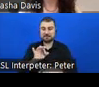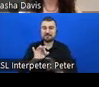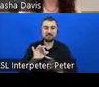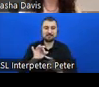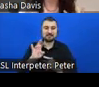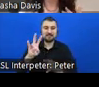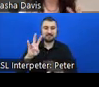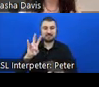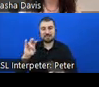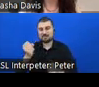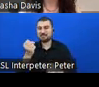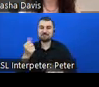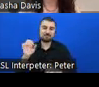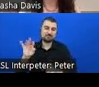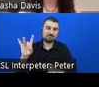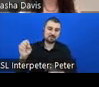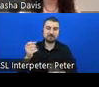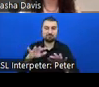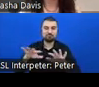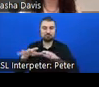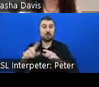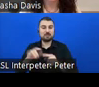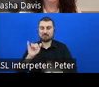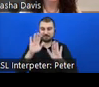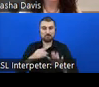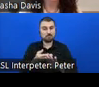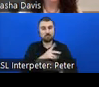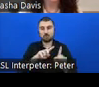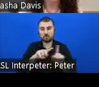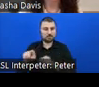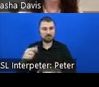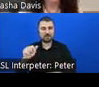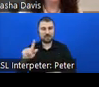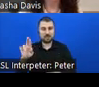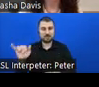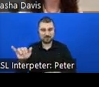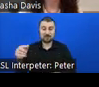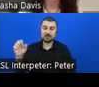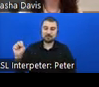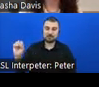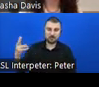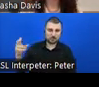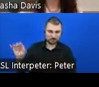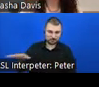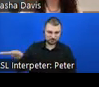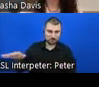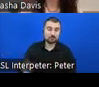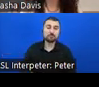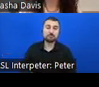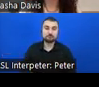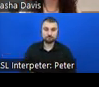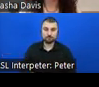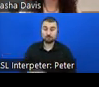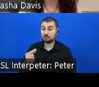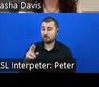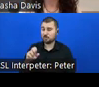location, or jumping off point before going to the galleries in Soho. And Gross felt very